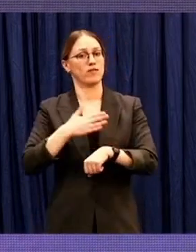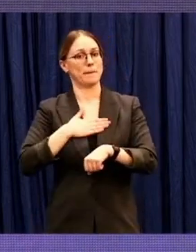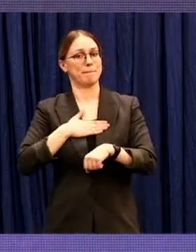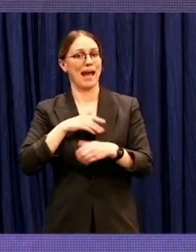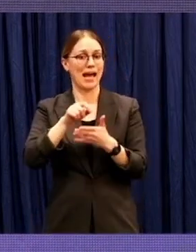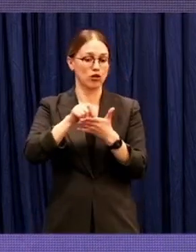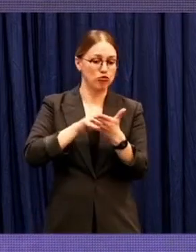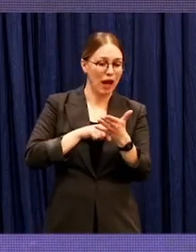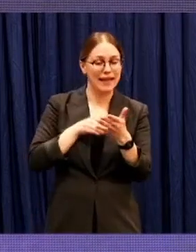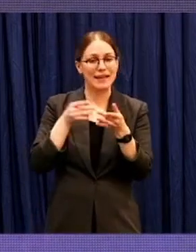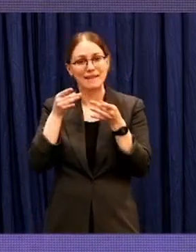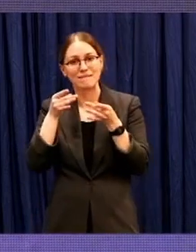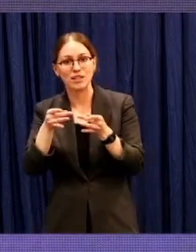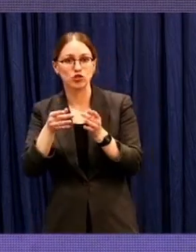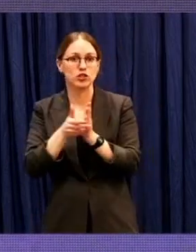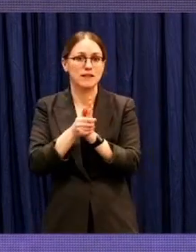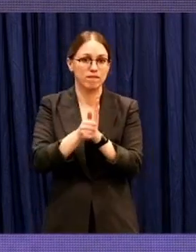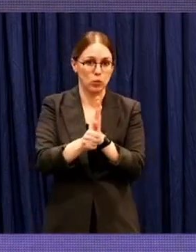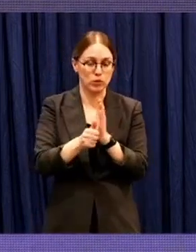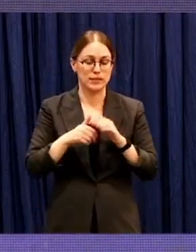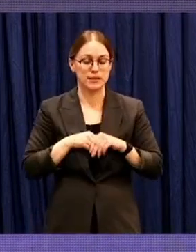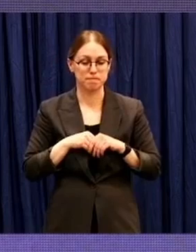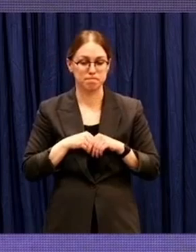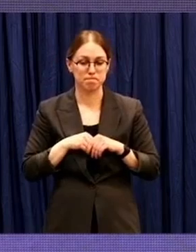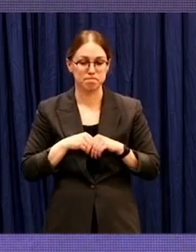or efficiency or fluency.